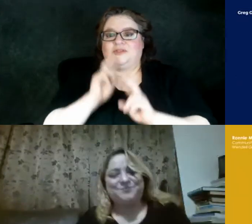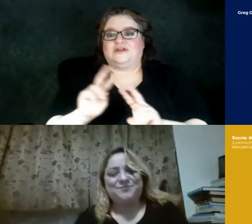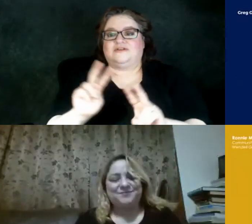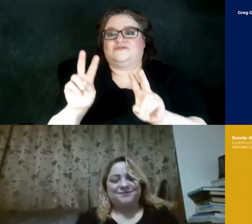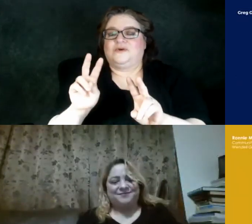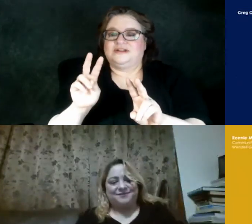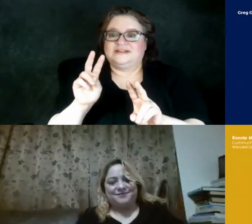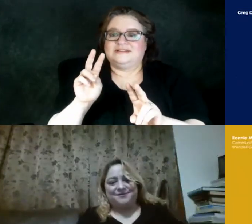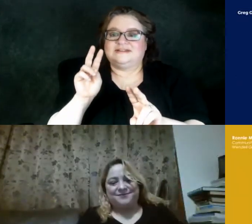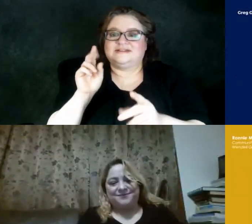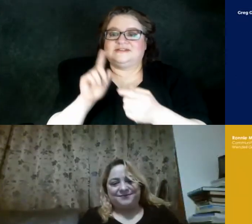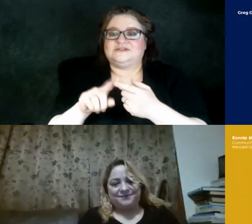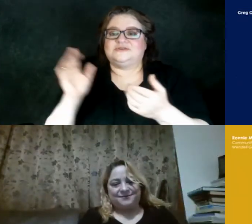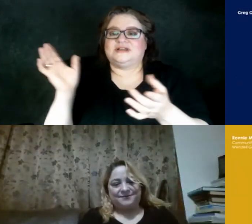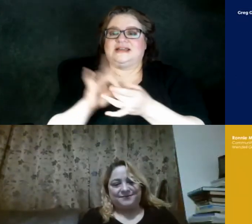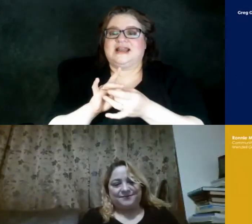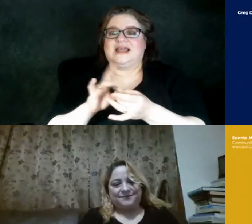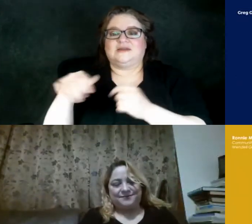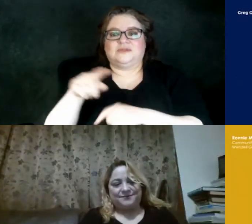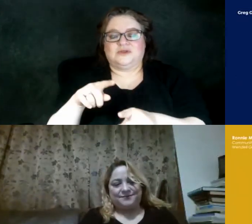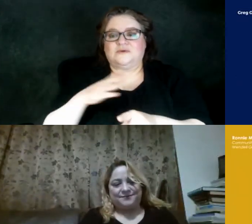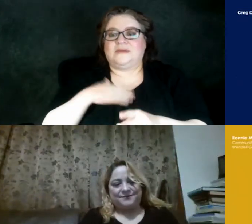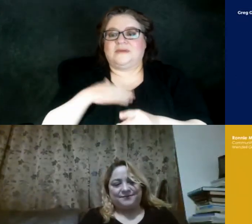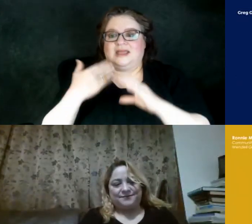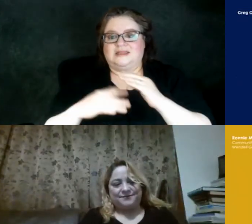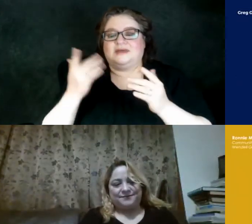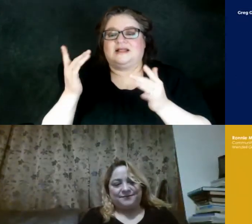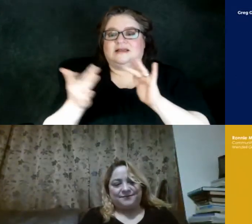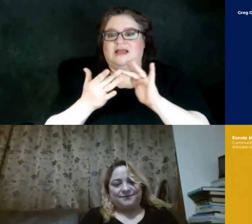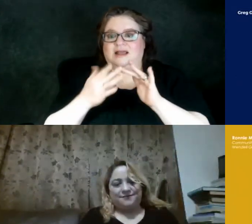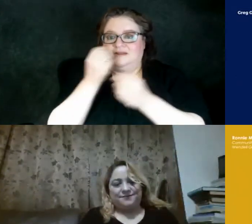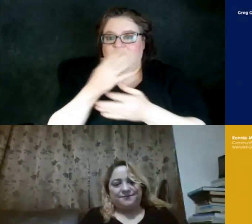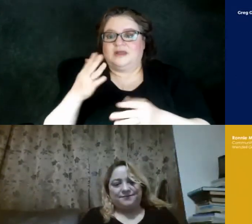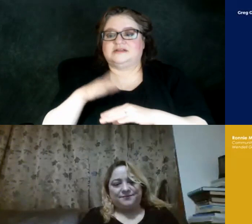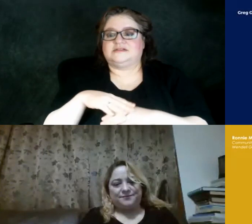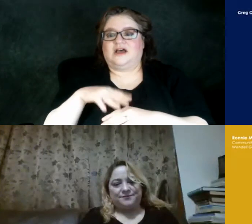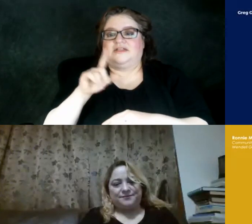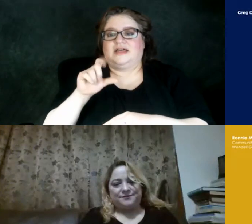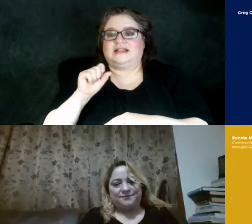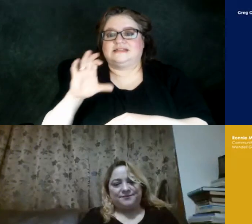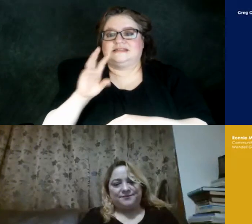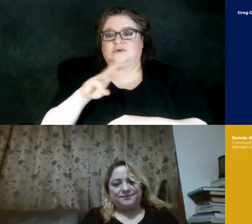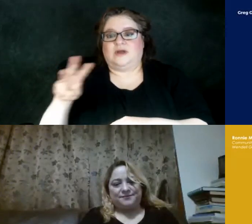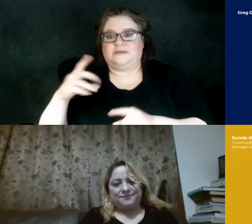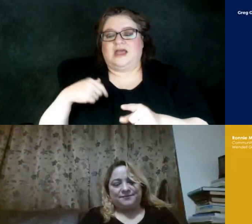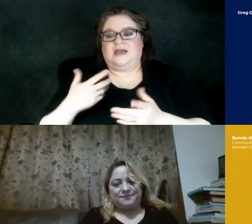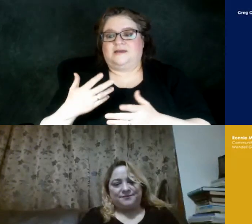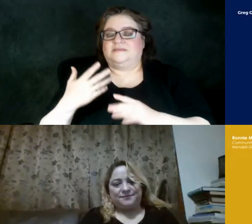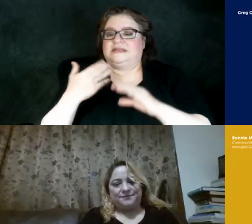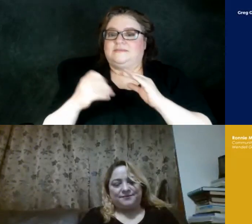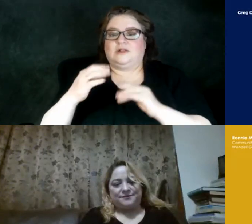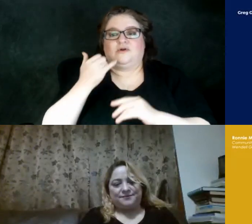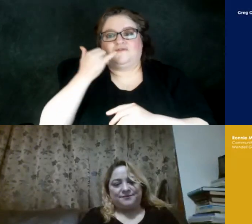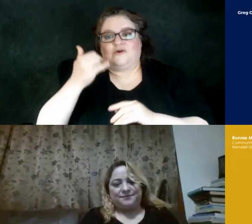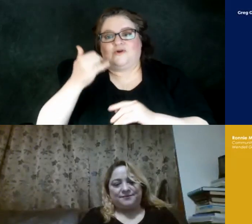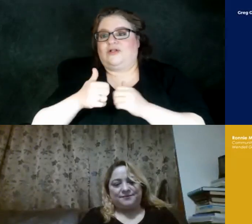to connecting with you. My email and contact numbers on the LSC website. I am literally an email or phone call